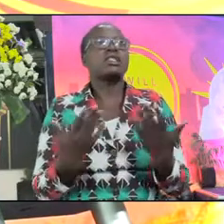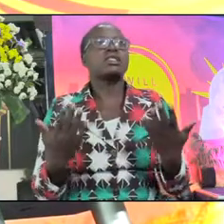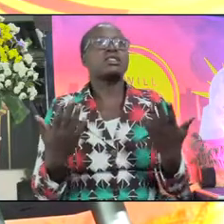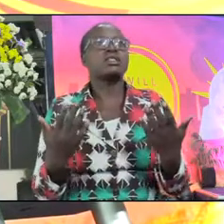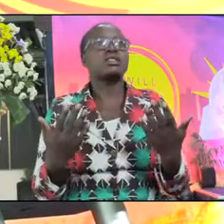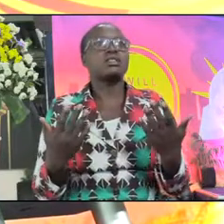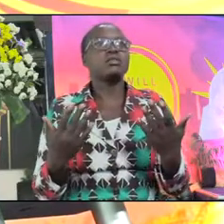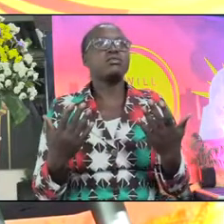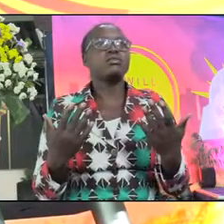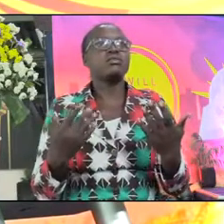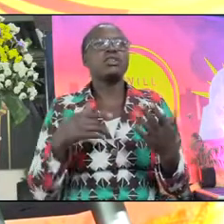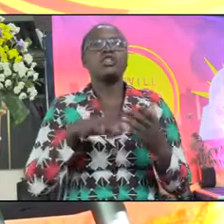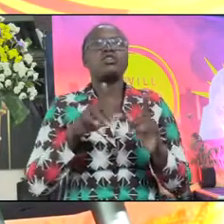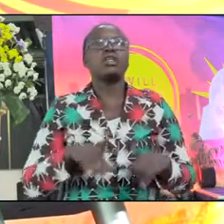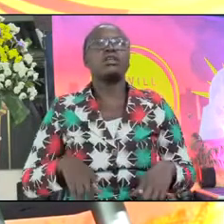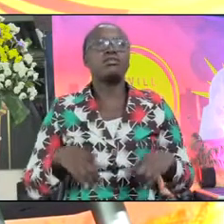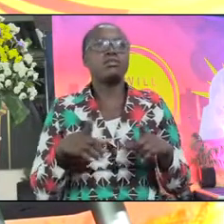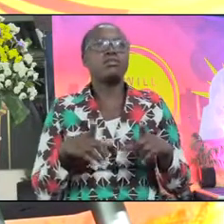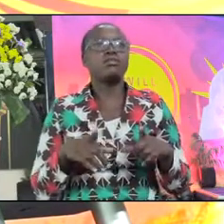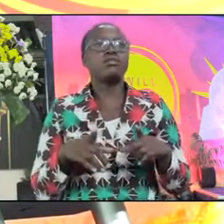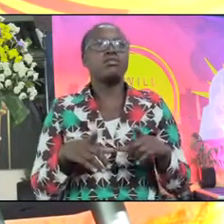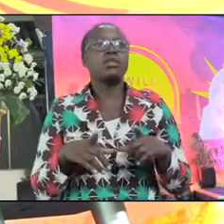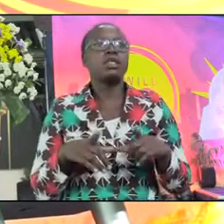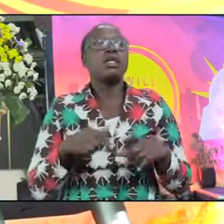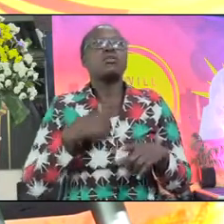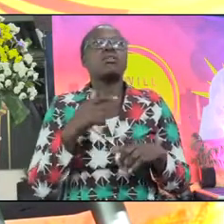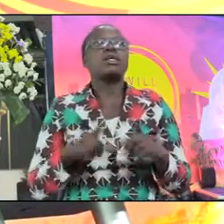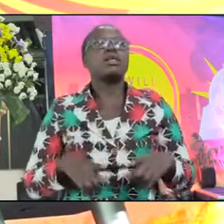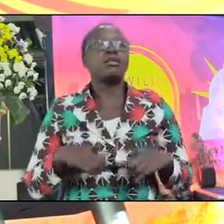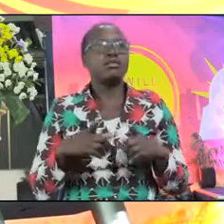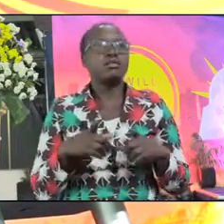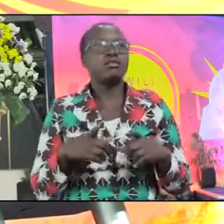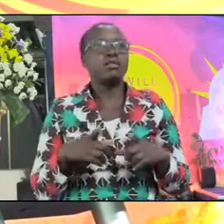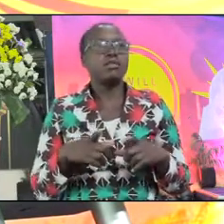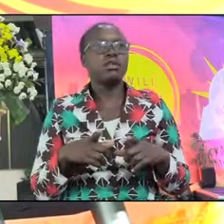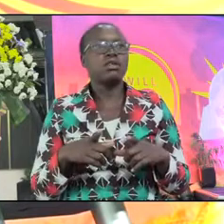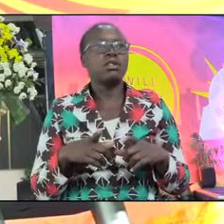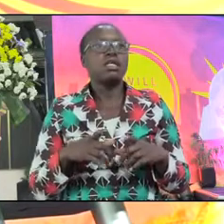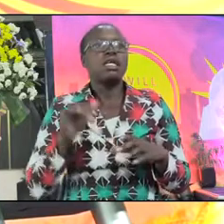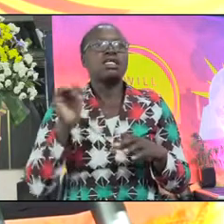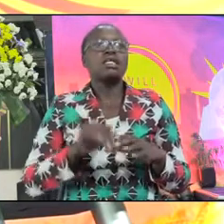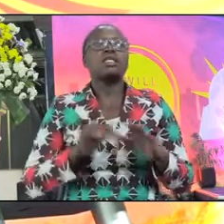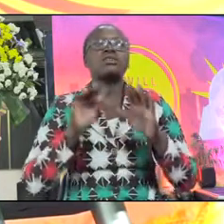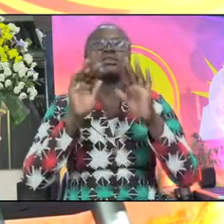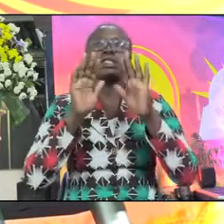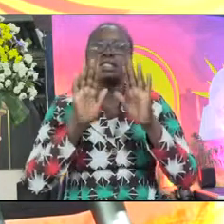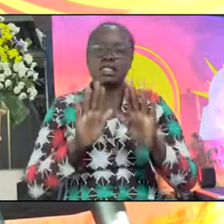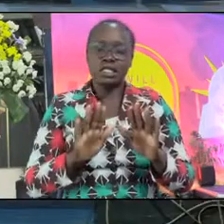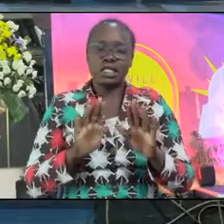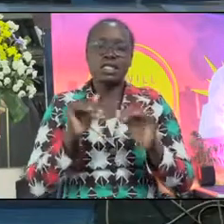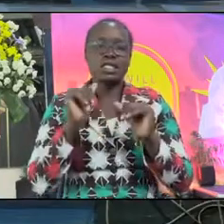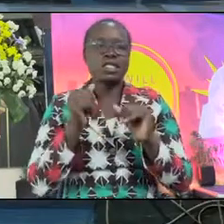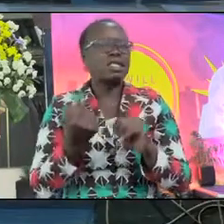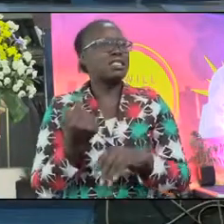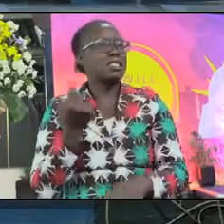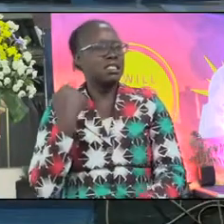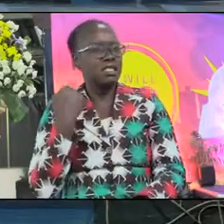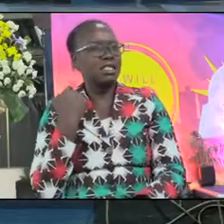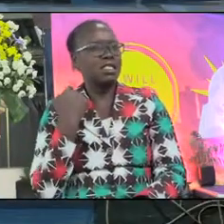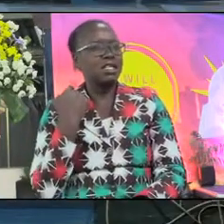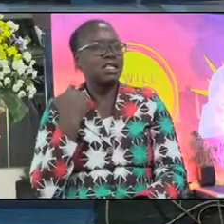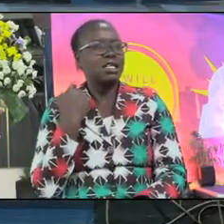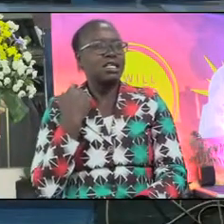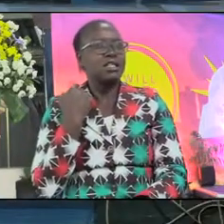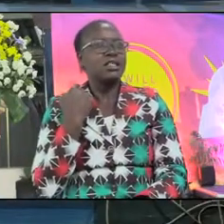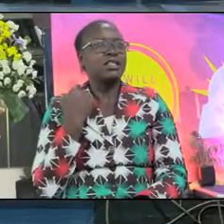things in your life, in my life, that were necessary yesterday. Am